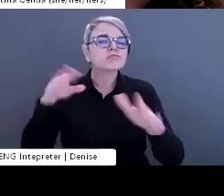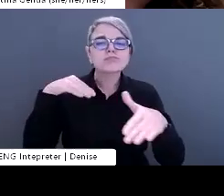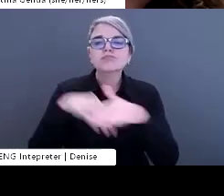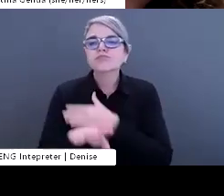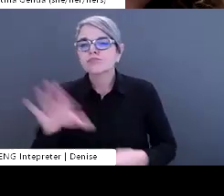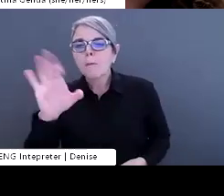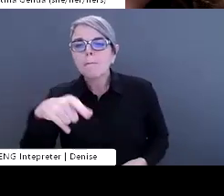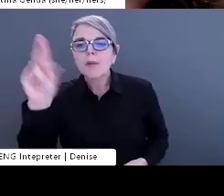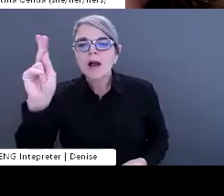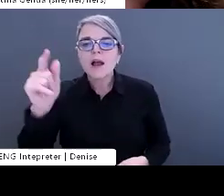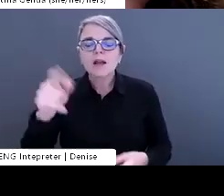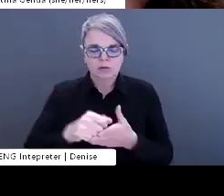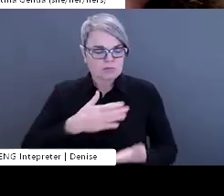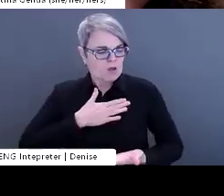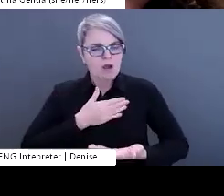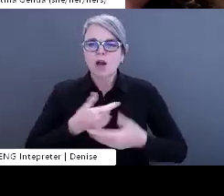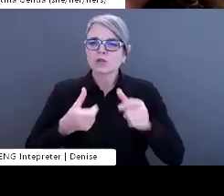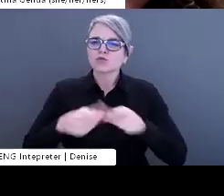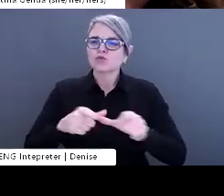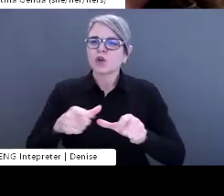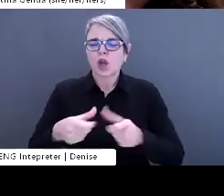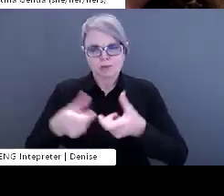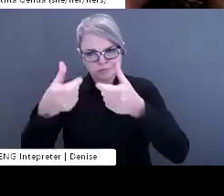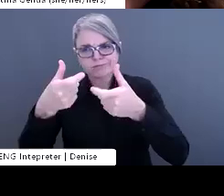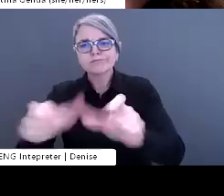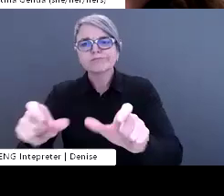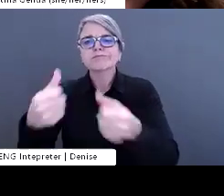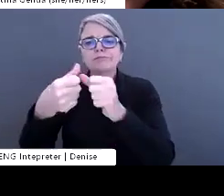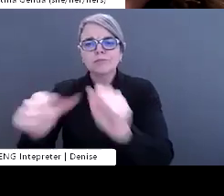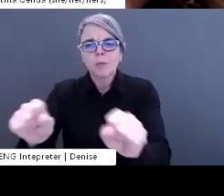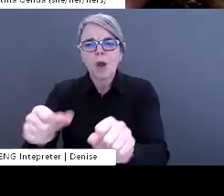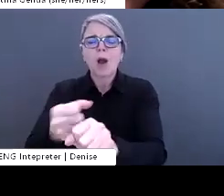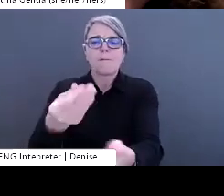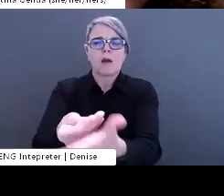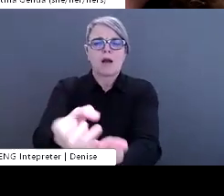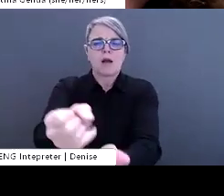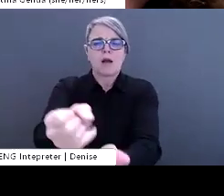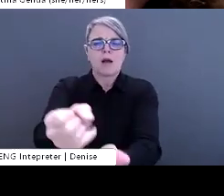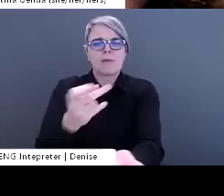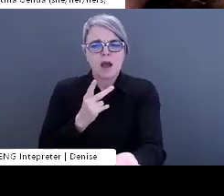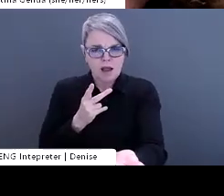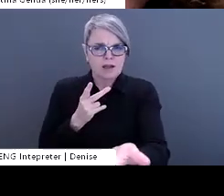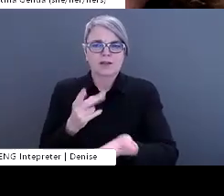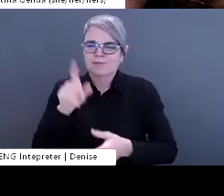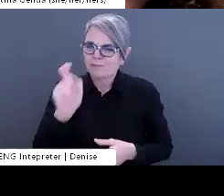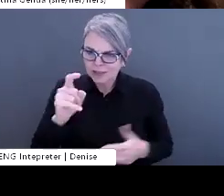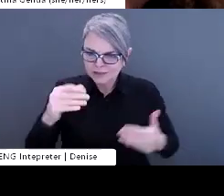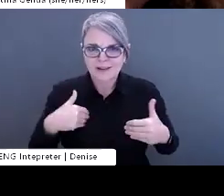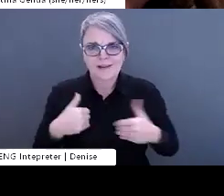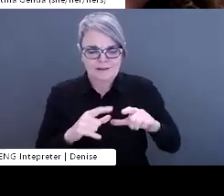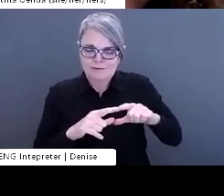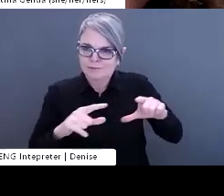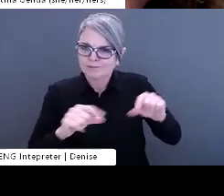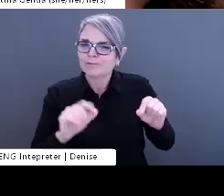check to be deposited without the proper identification. Alternatively, uh,